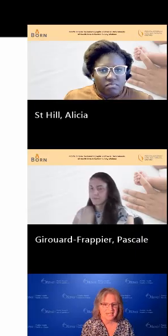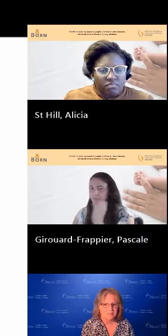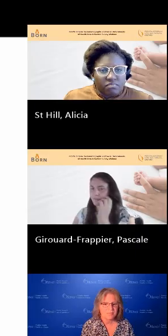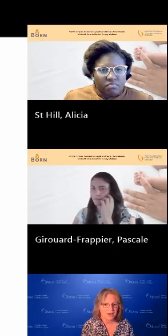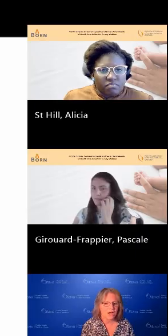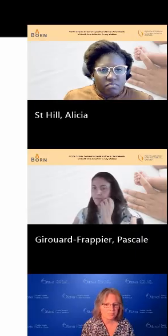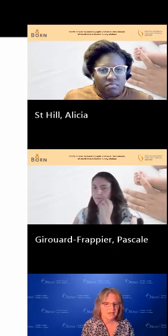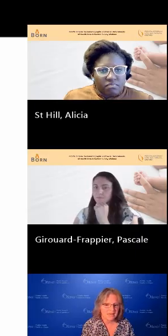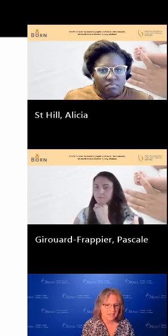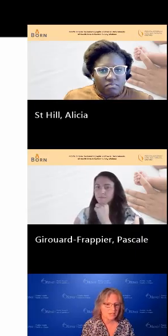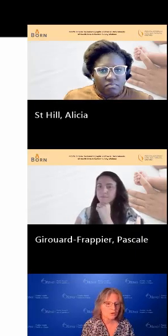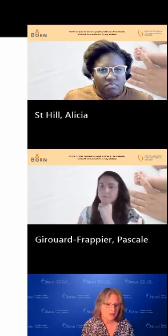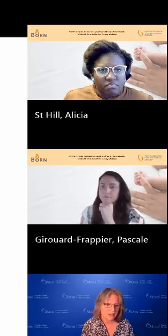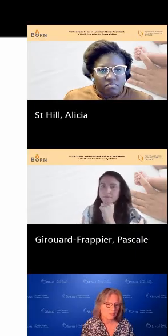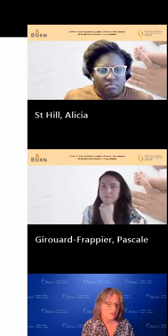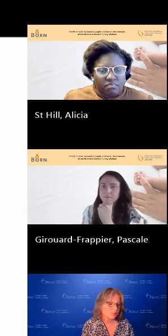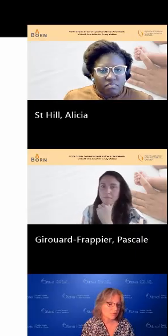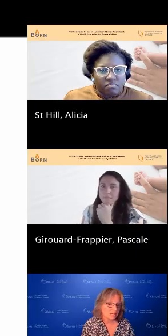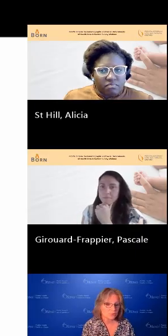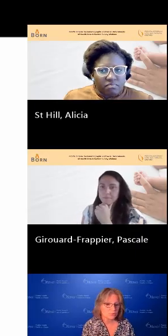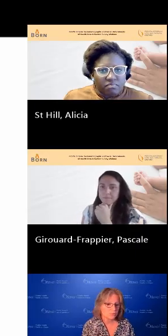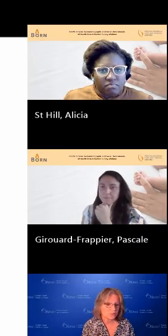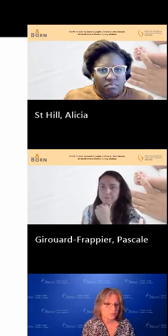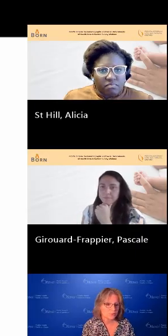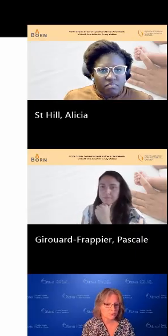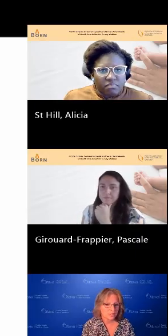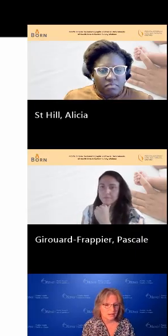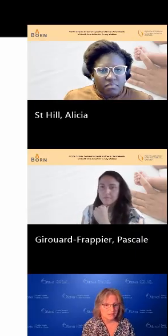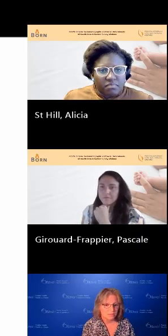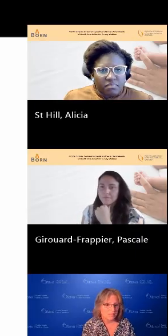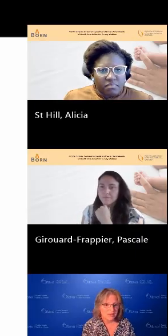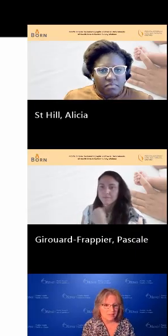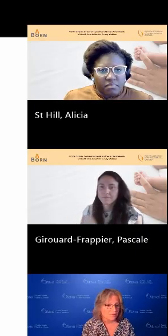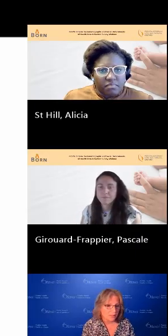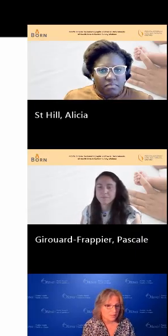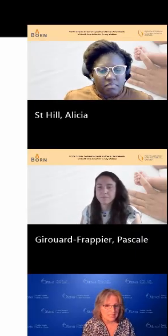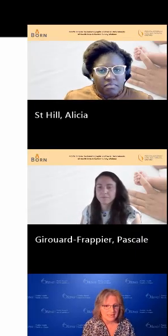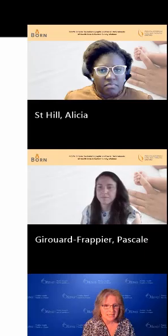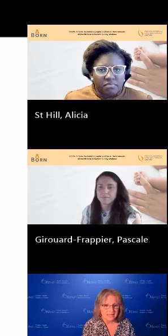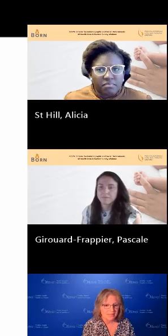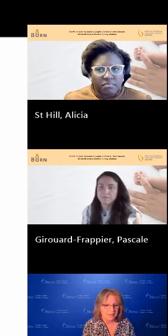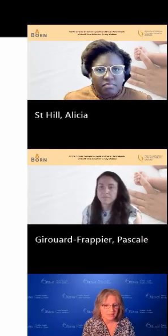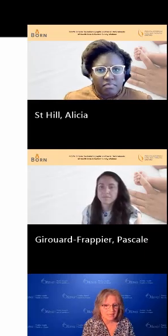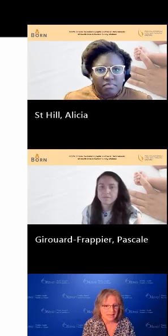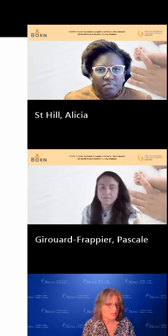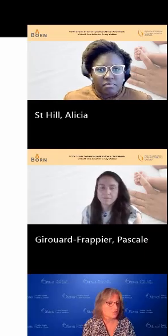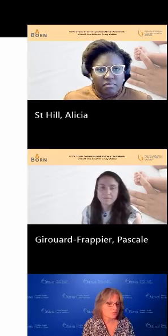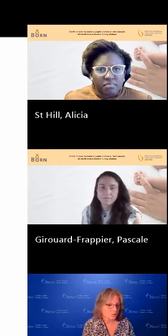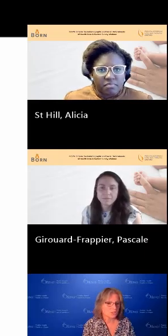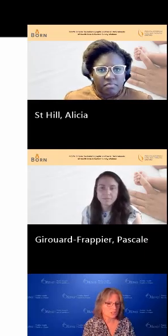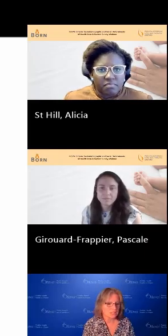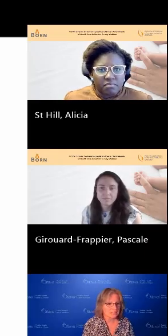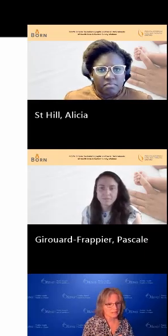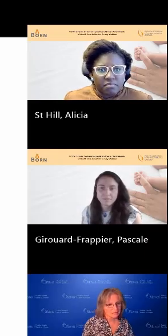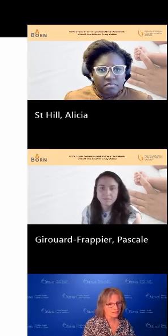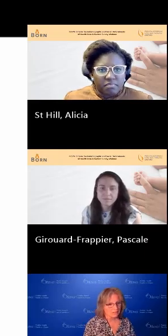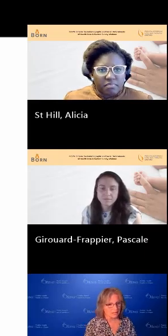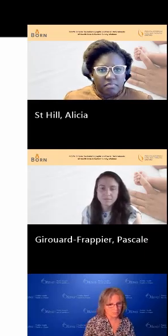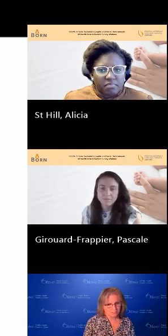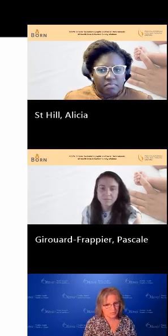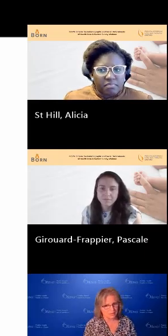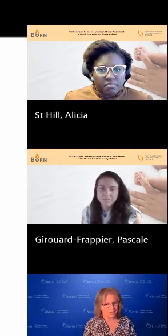answer, SDD may not be needed or may not be the right tool. So there may be other equity data that can answer the